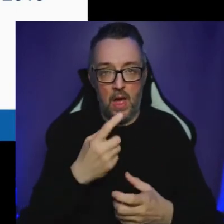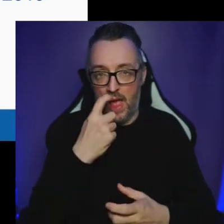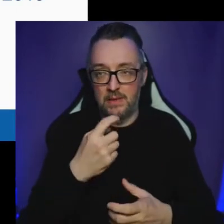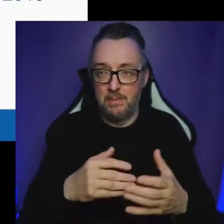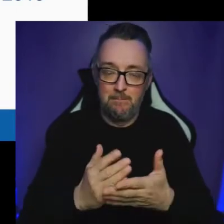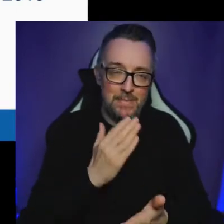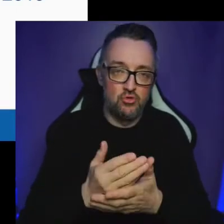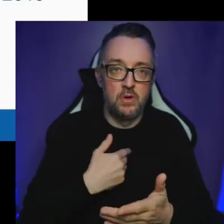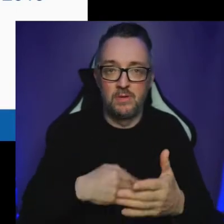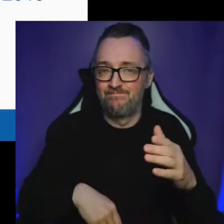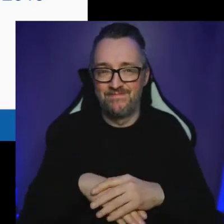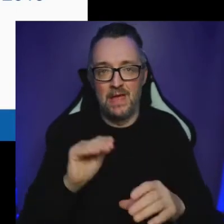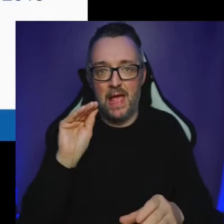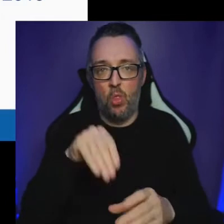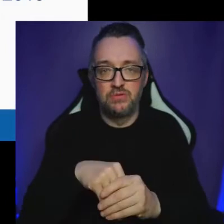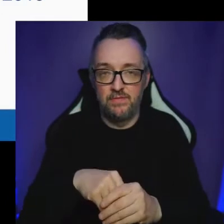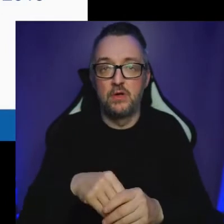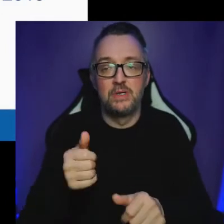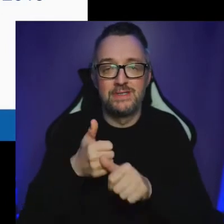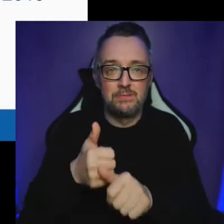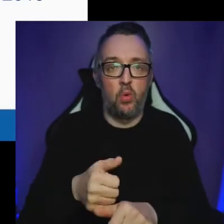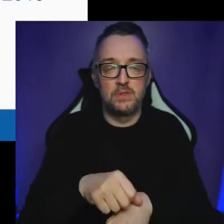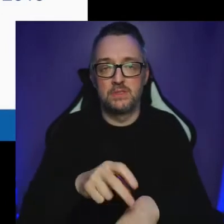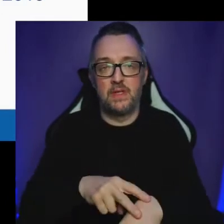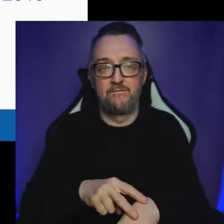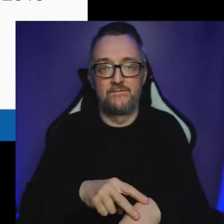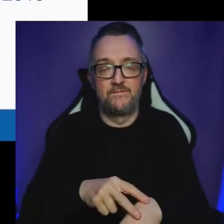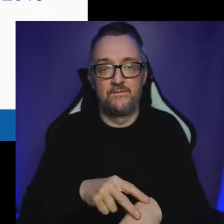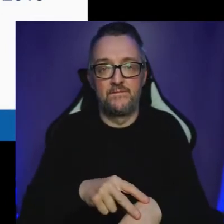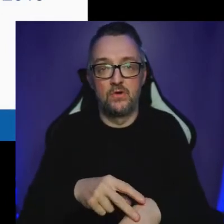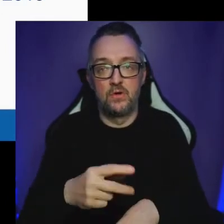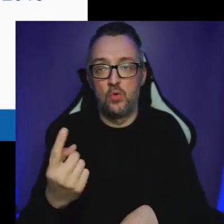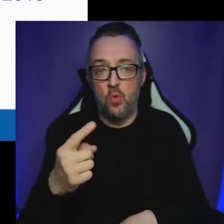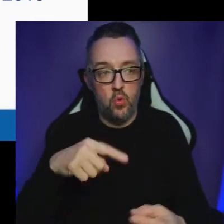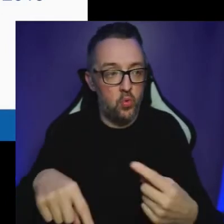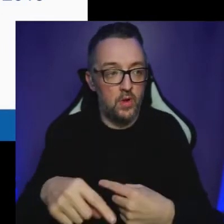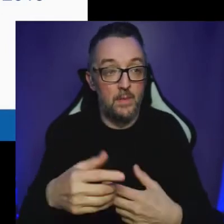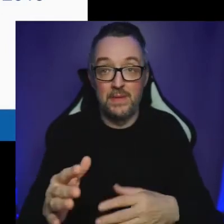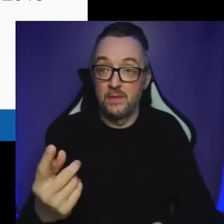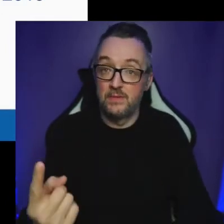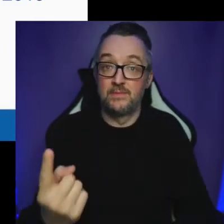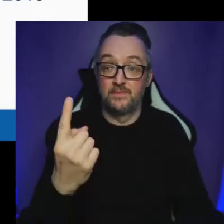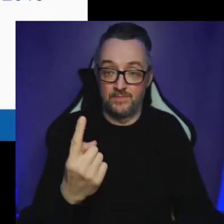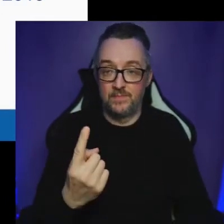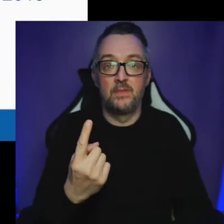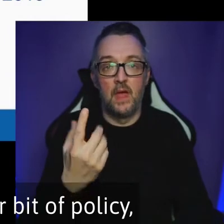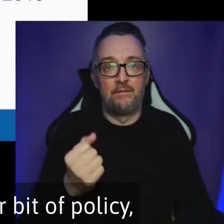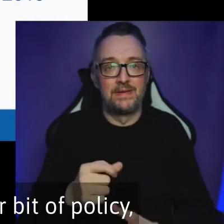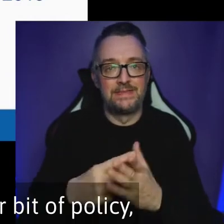inclusive and supportive of people who are coming to us who might have